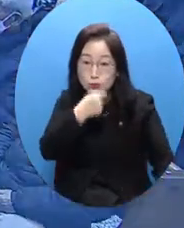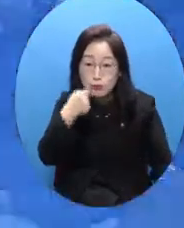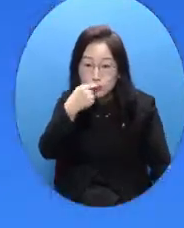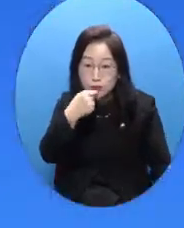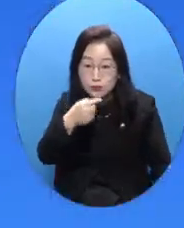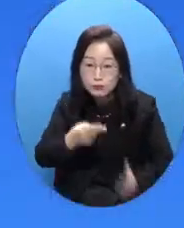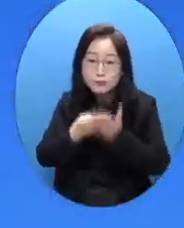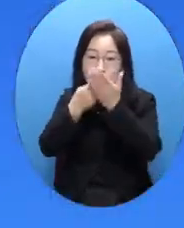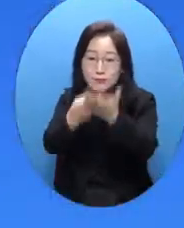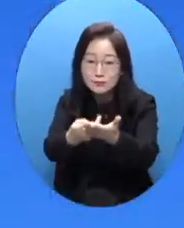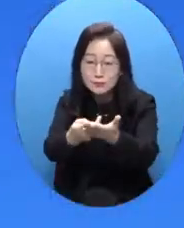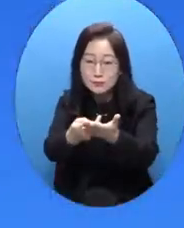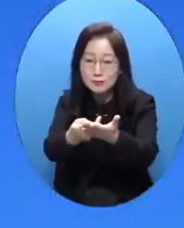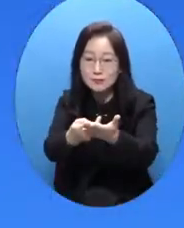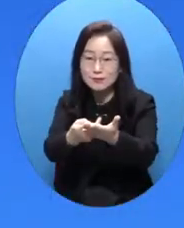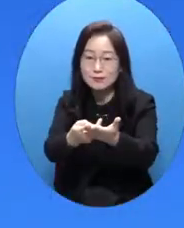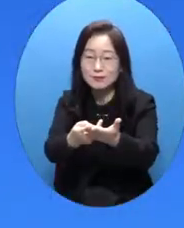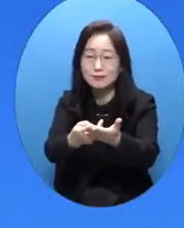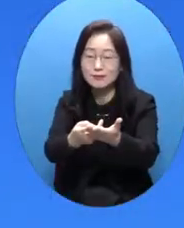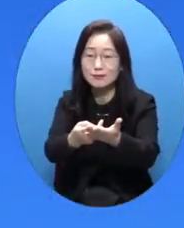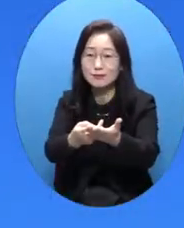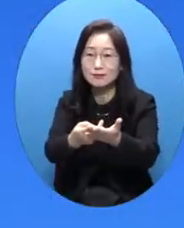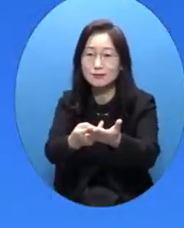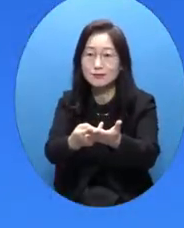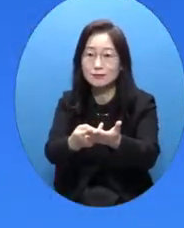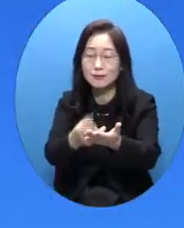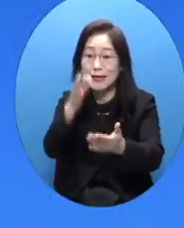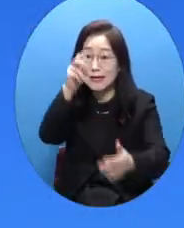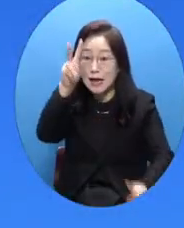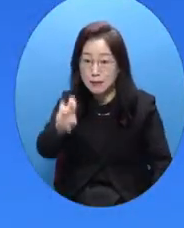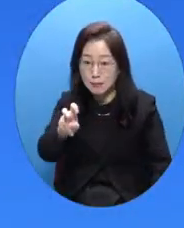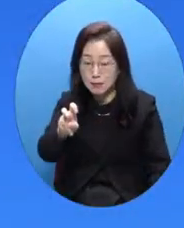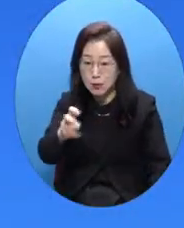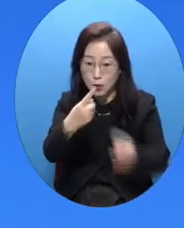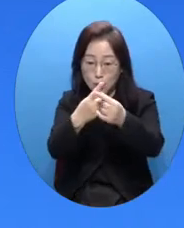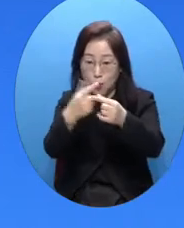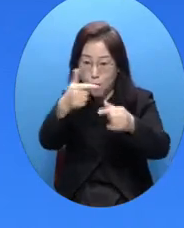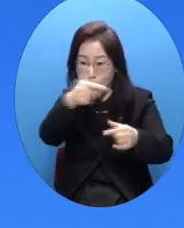went to the hospital for the big surgery but